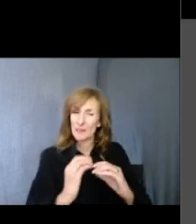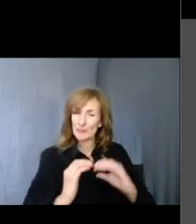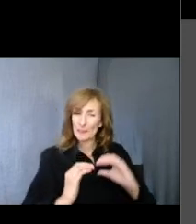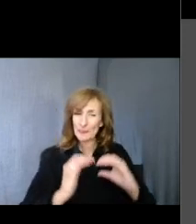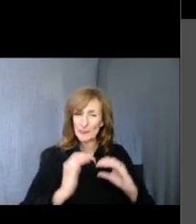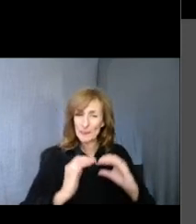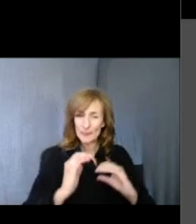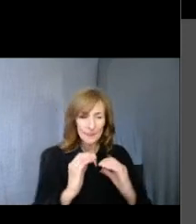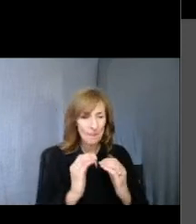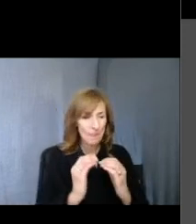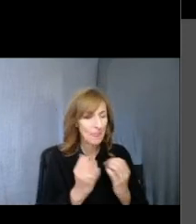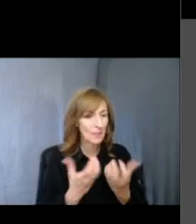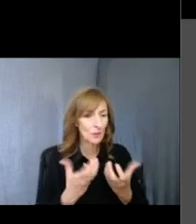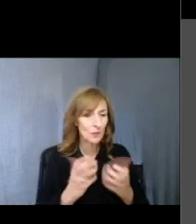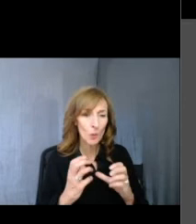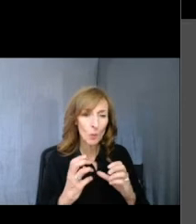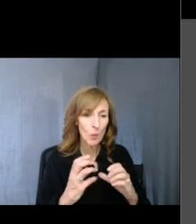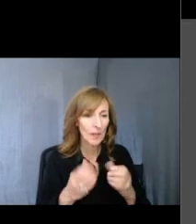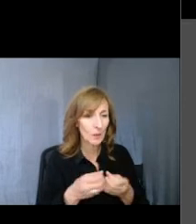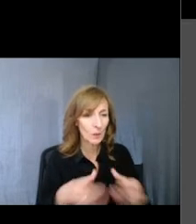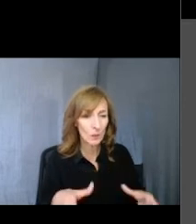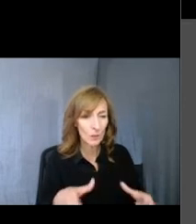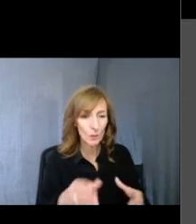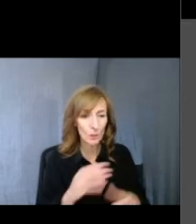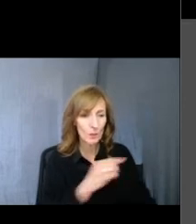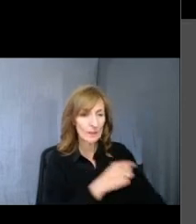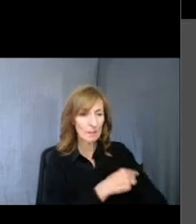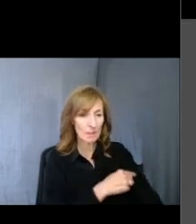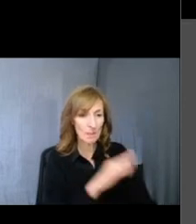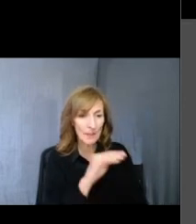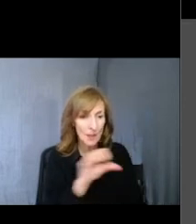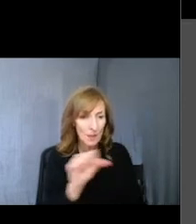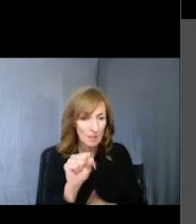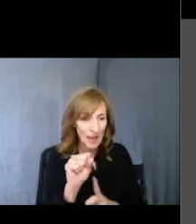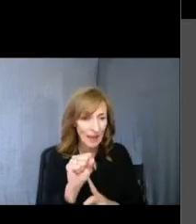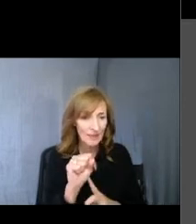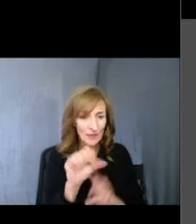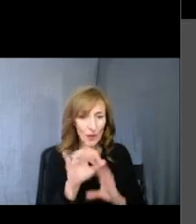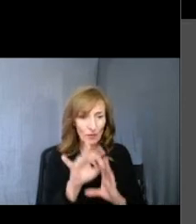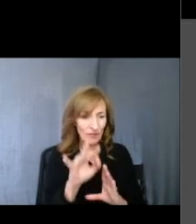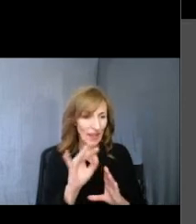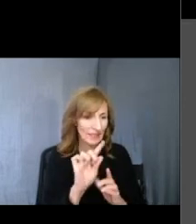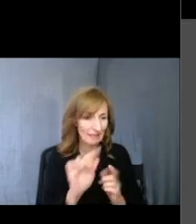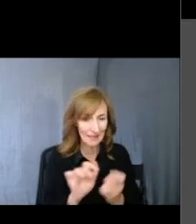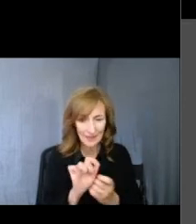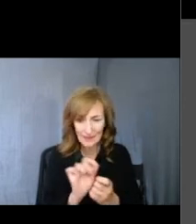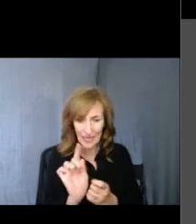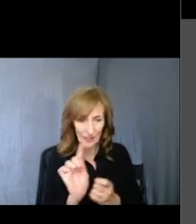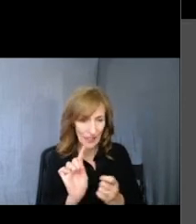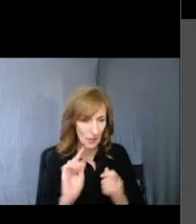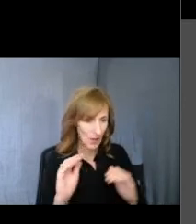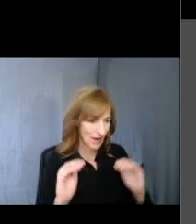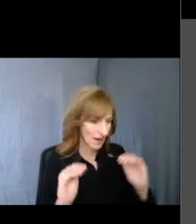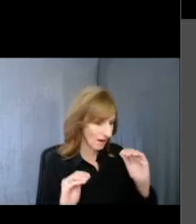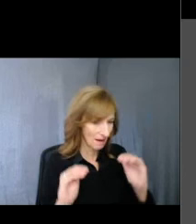that sweet spot is an area of a lot of active research. We're going to reduce phosphorus and sodium, and